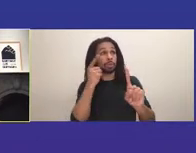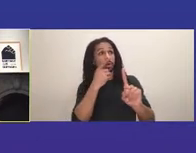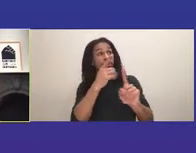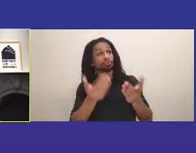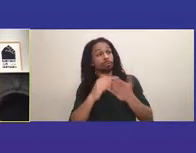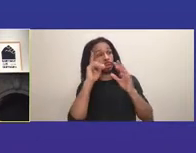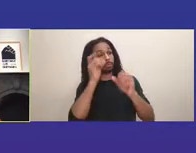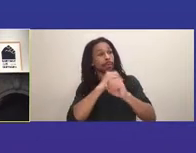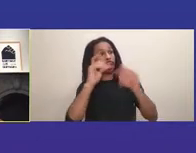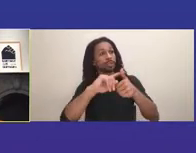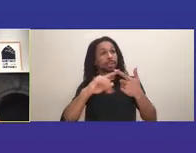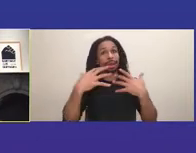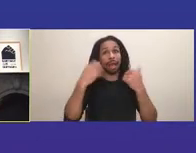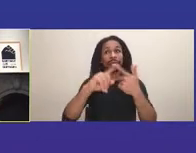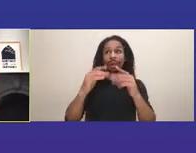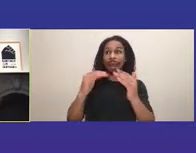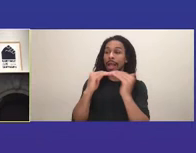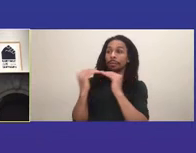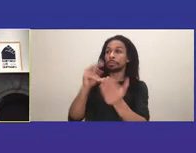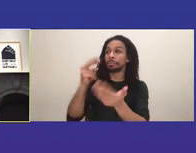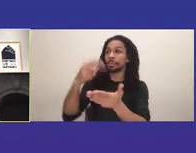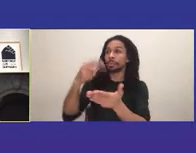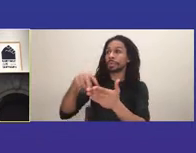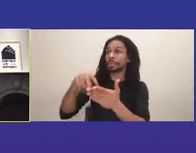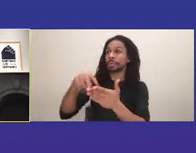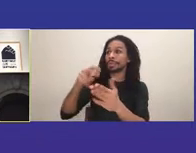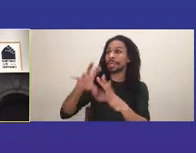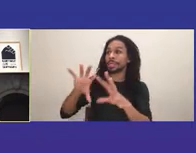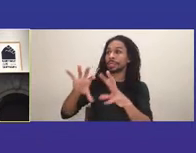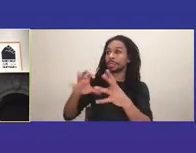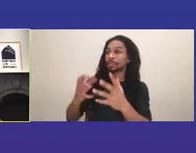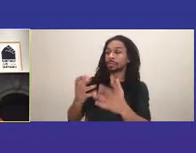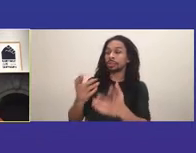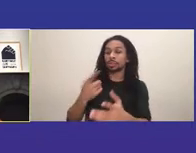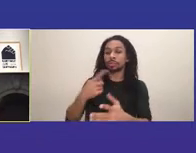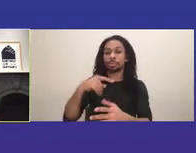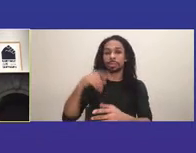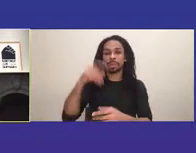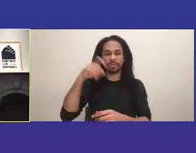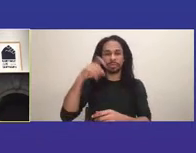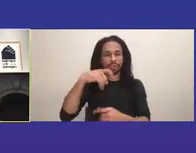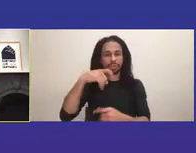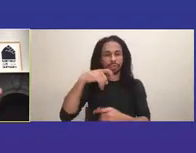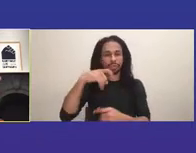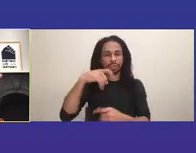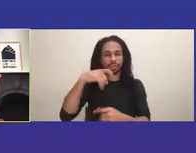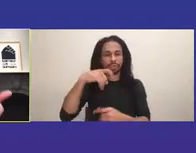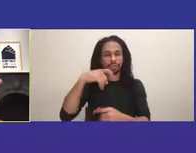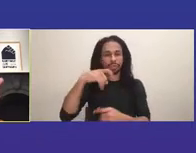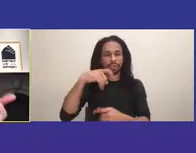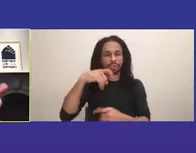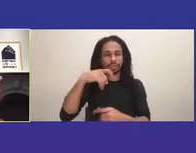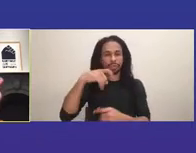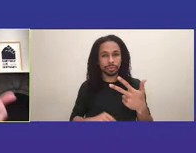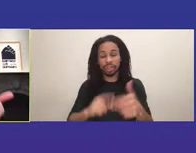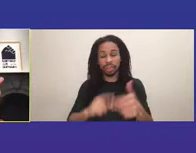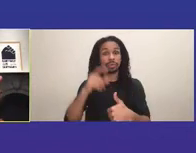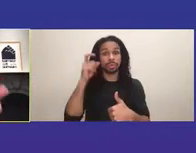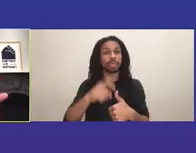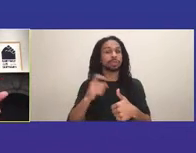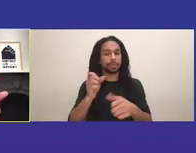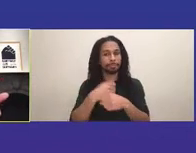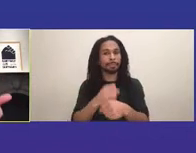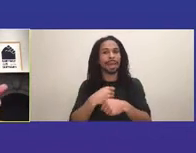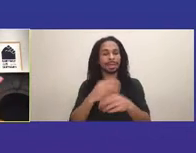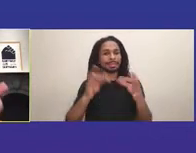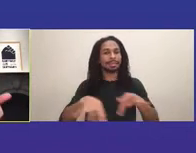equitable dance sector, we must consider 3 additional things. First, we need to make